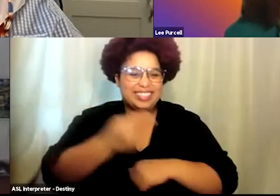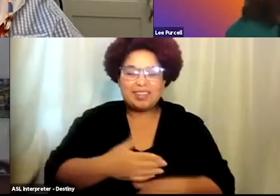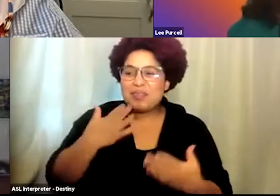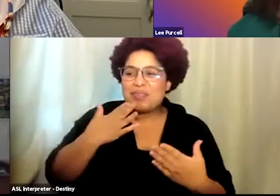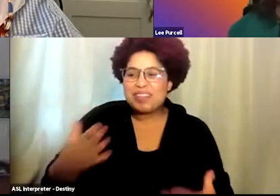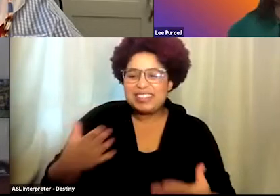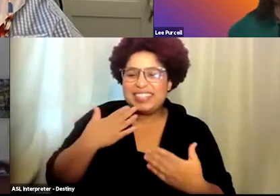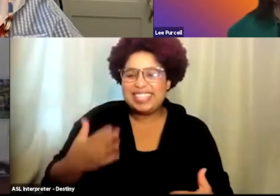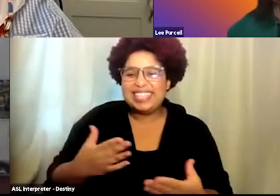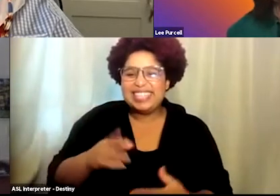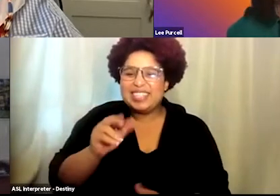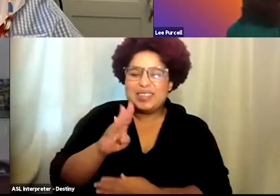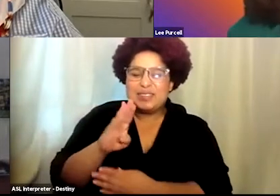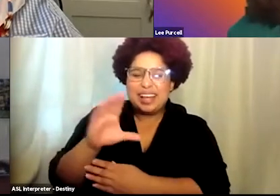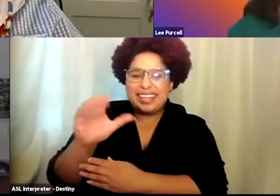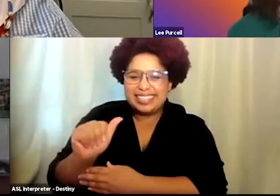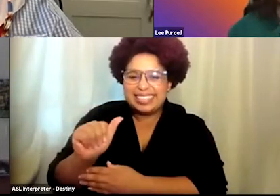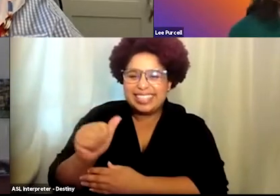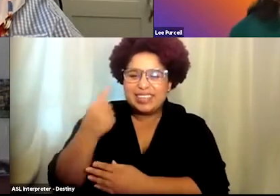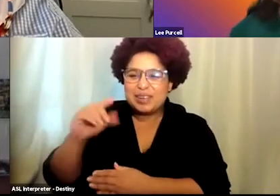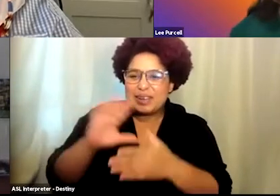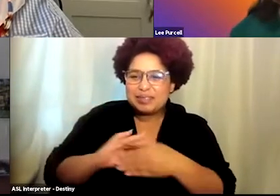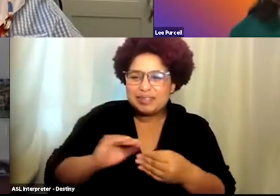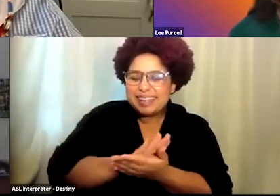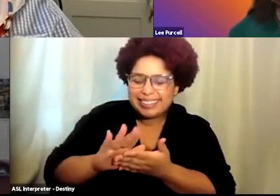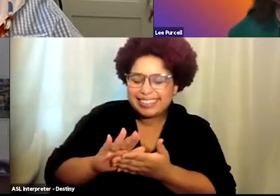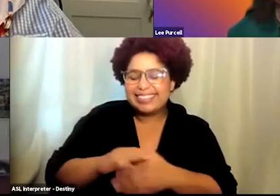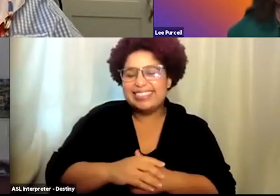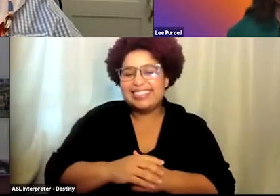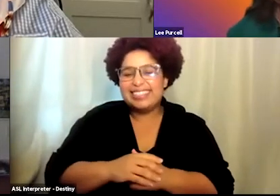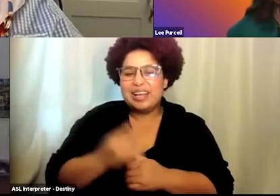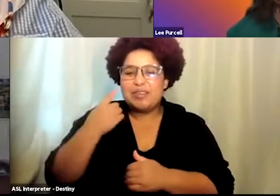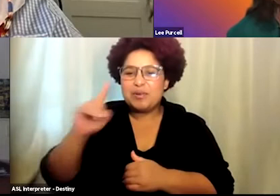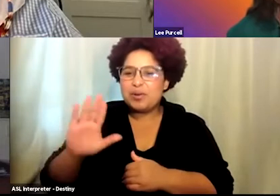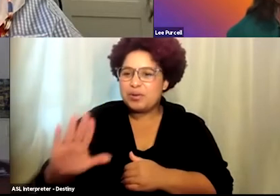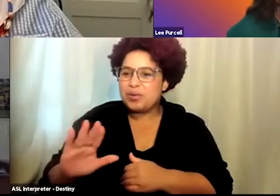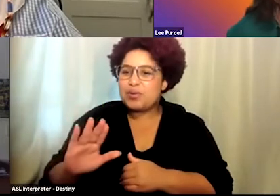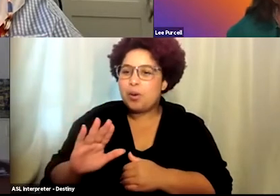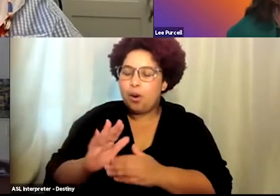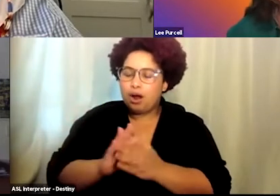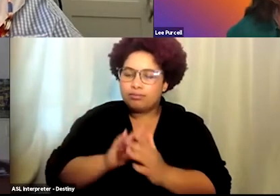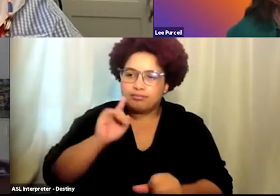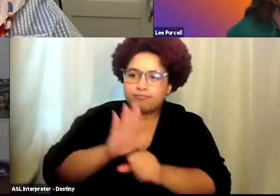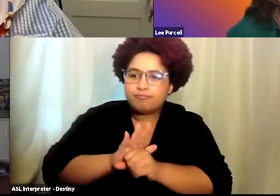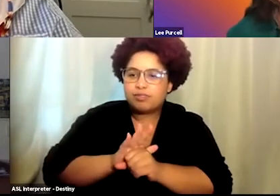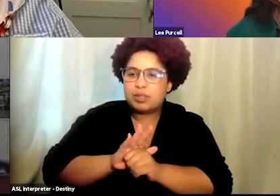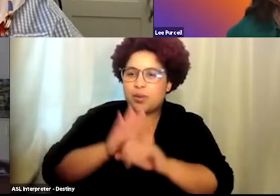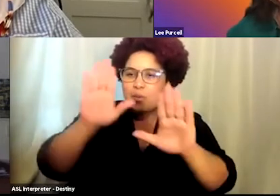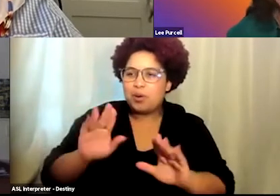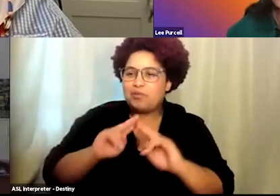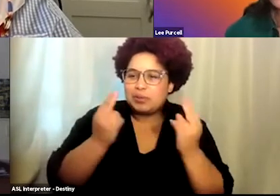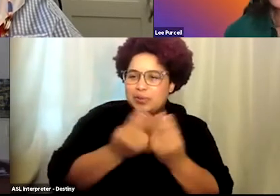you, Rebecca, for your kindness and for your endless devotion to our very wonderful